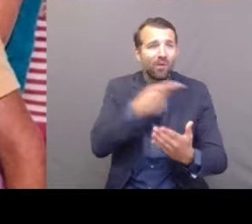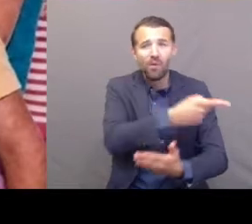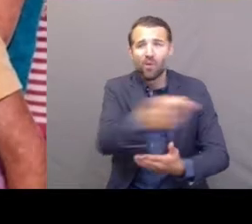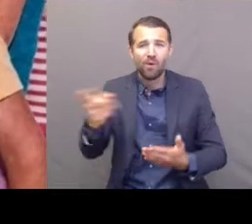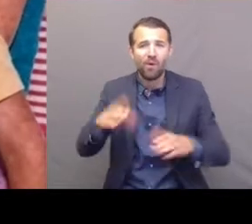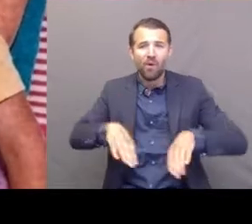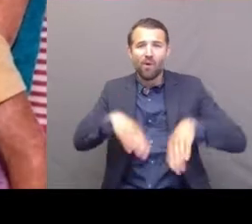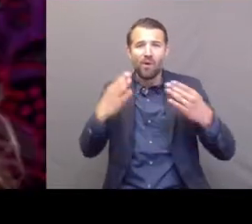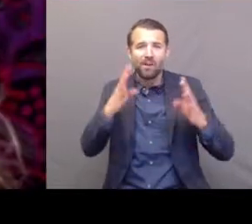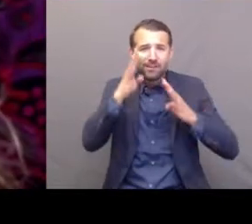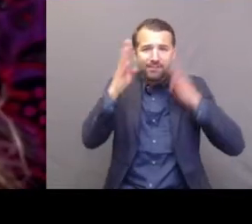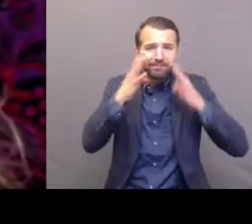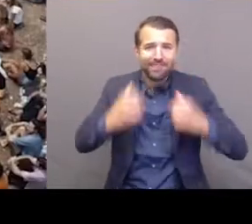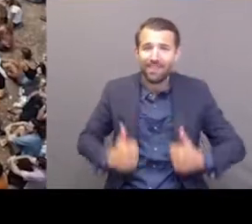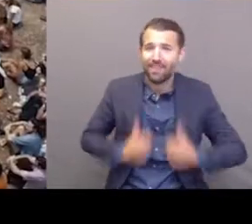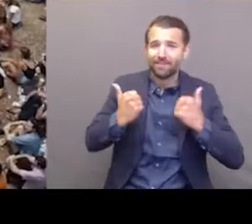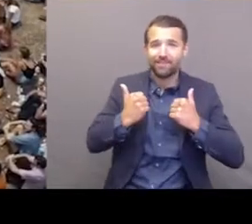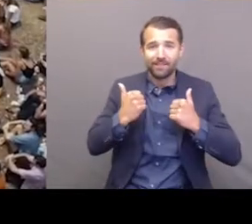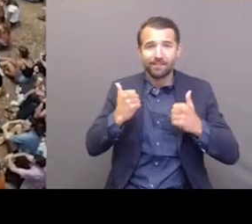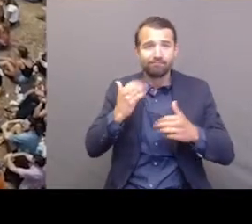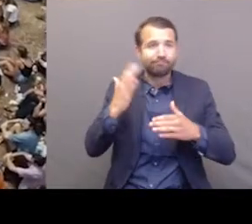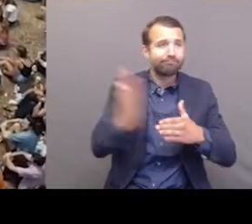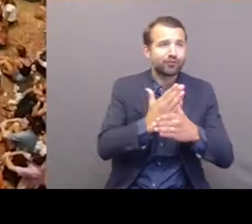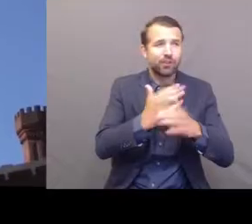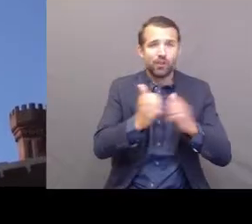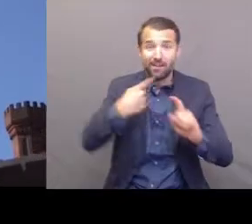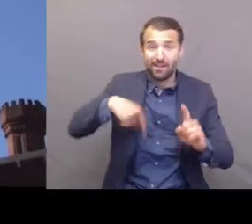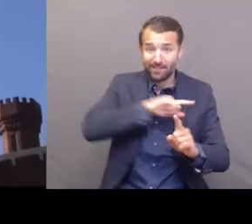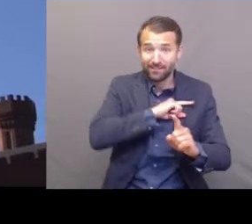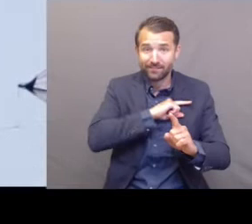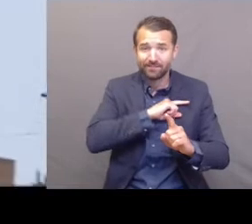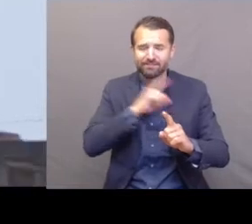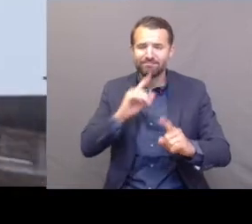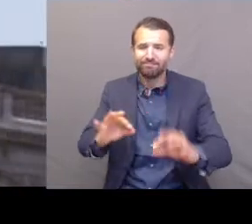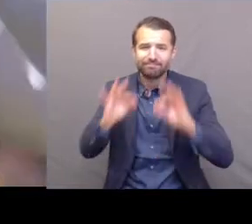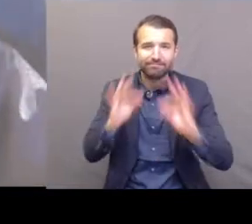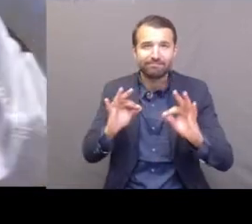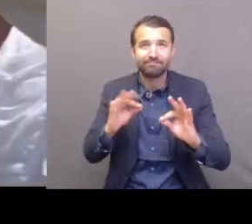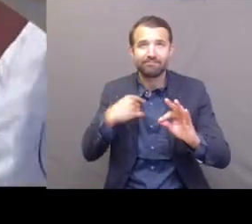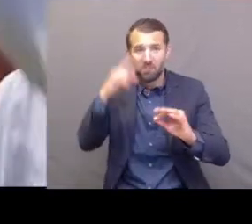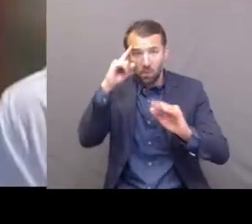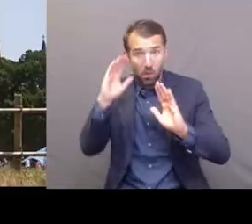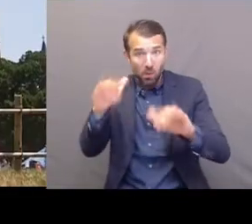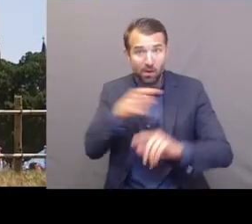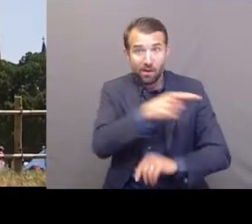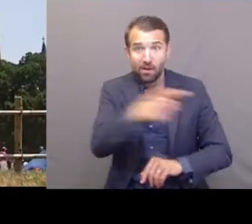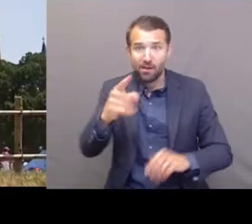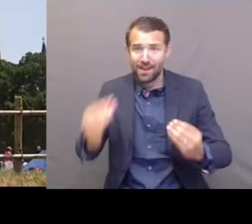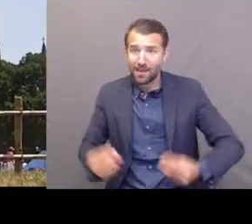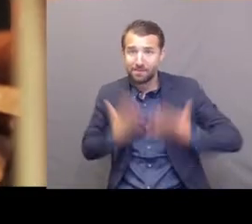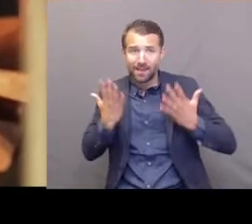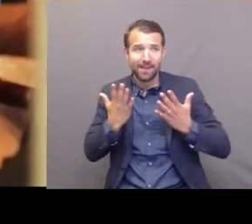open their creative lives to us, to share with us. And we hope that you take inspiration from